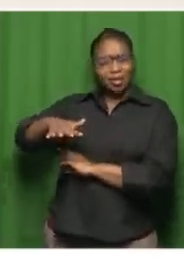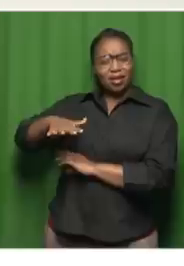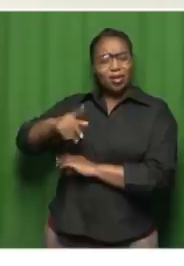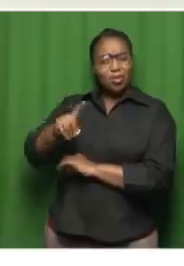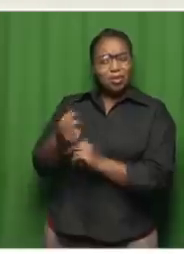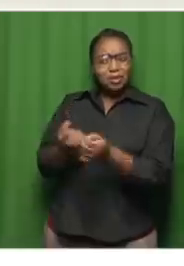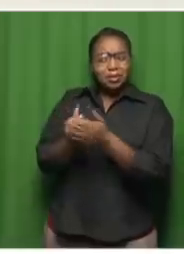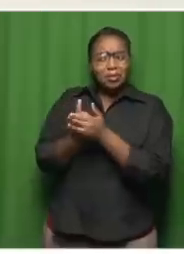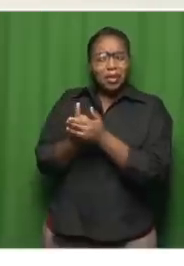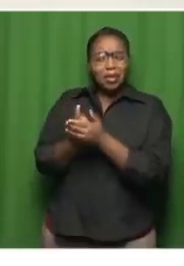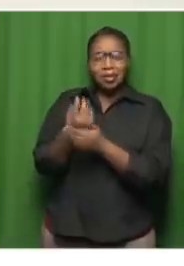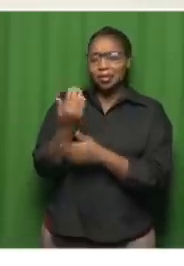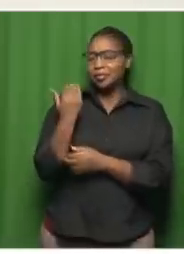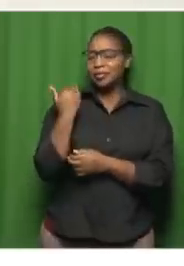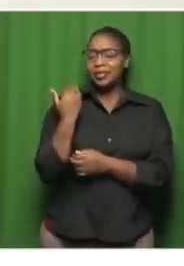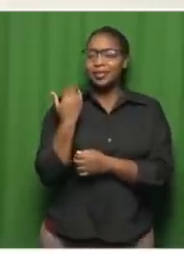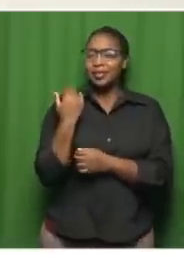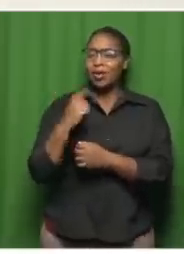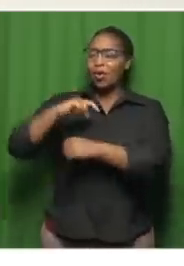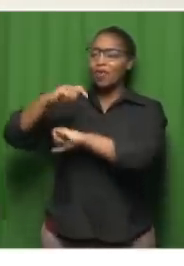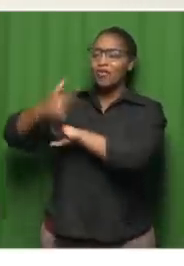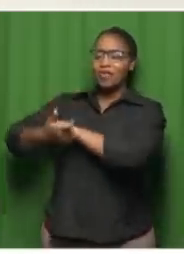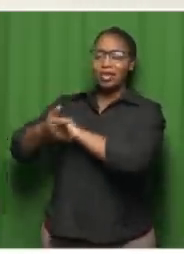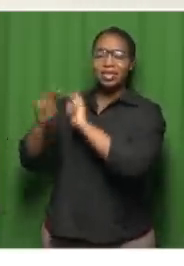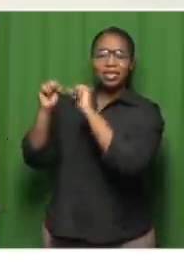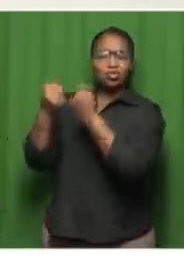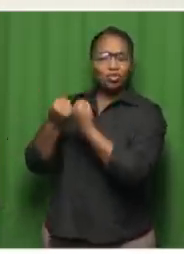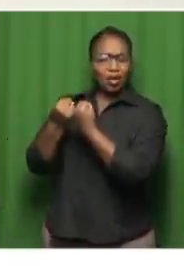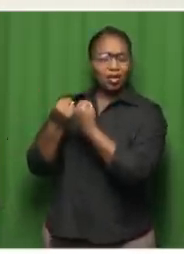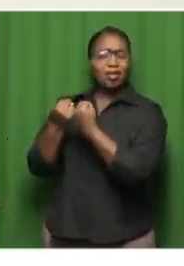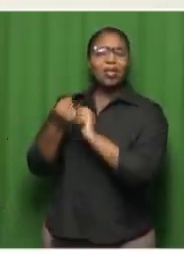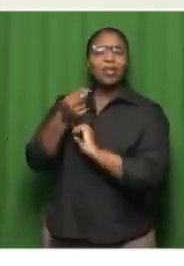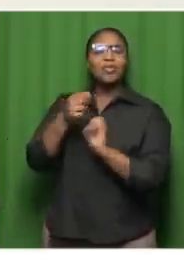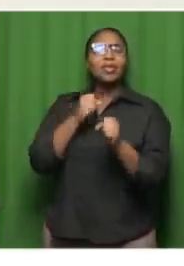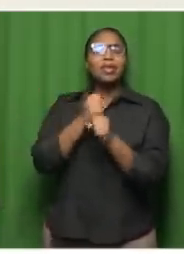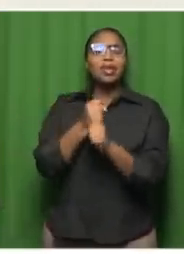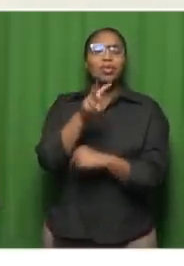previous 2017 elective conference,